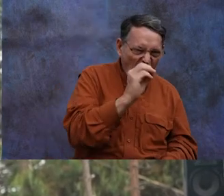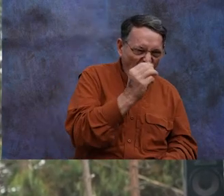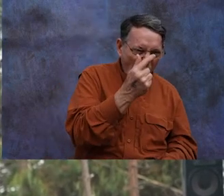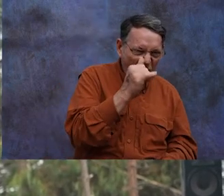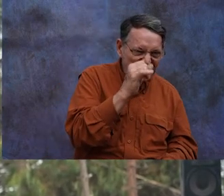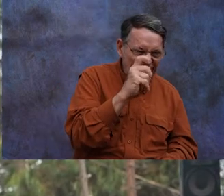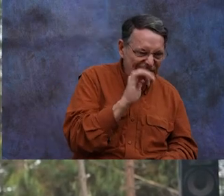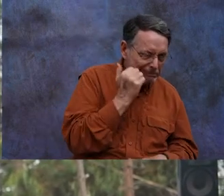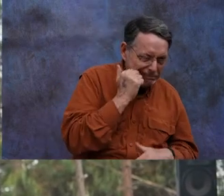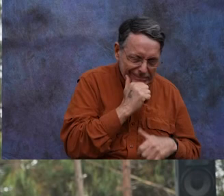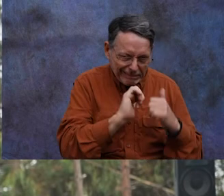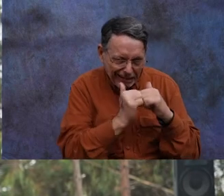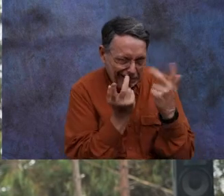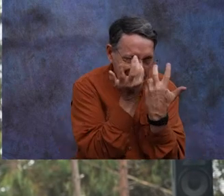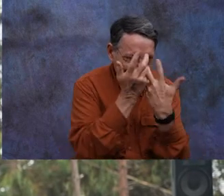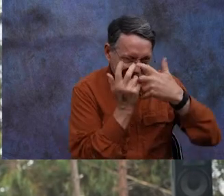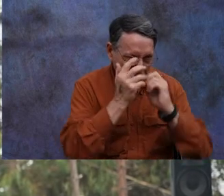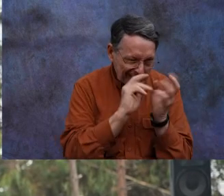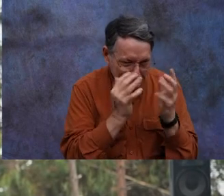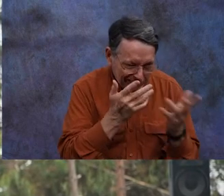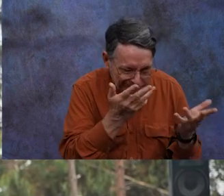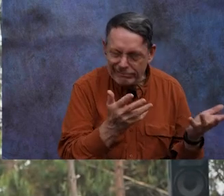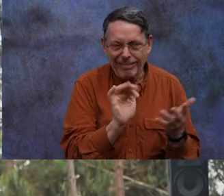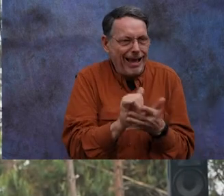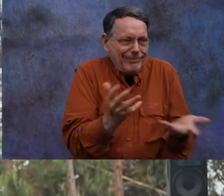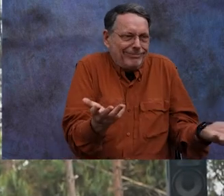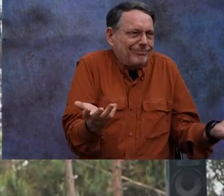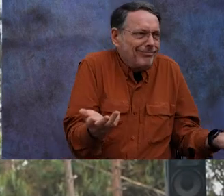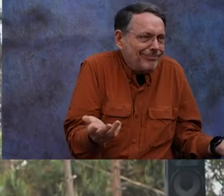So when we get there, I will guide you